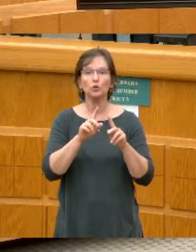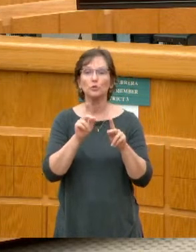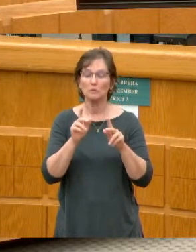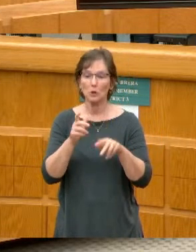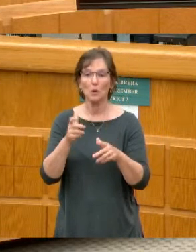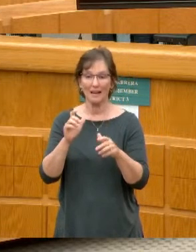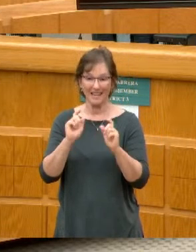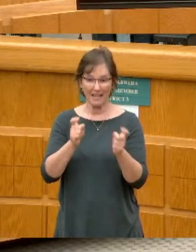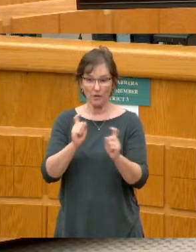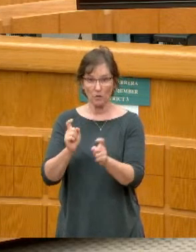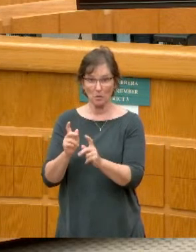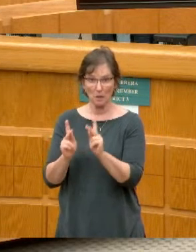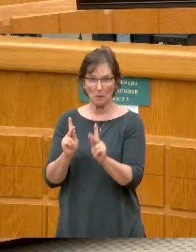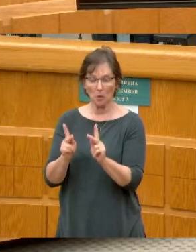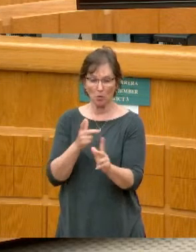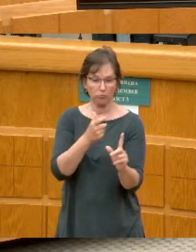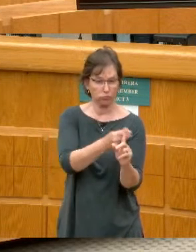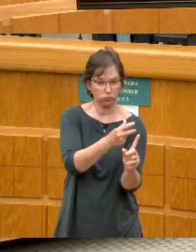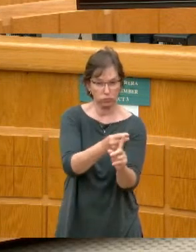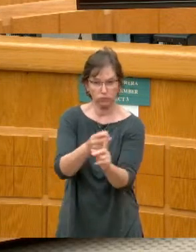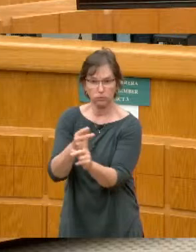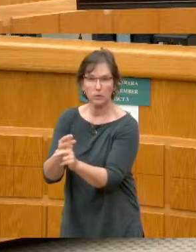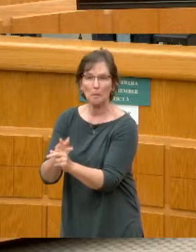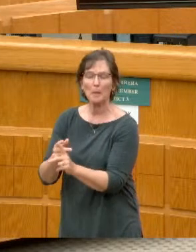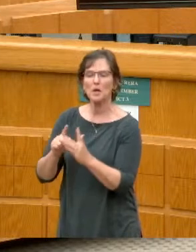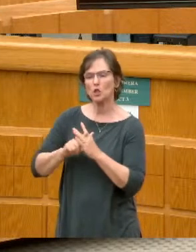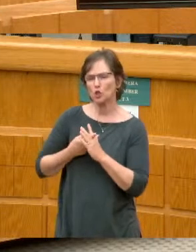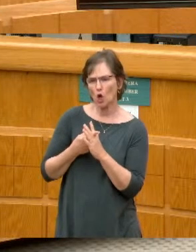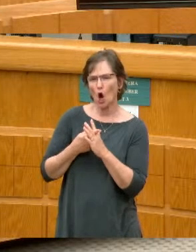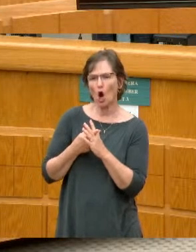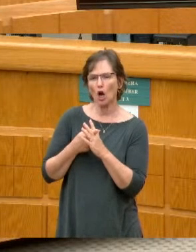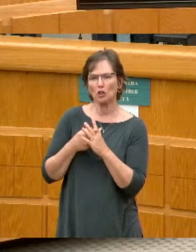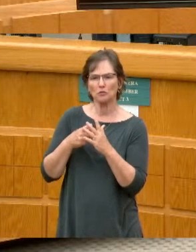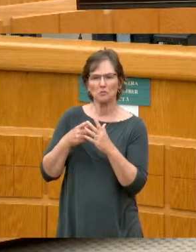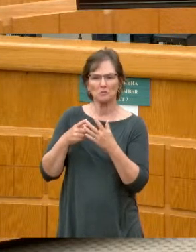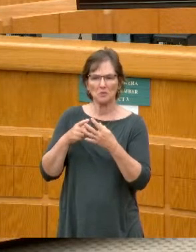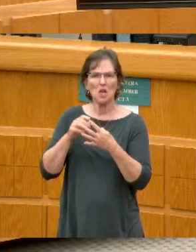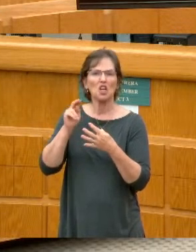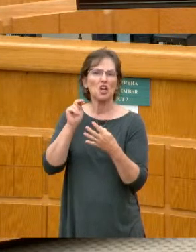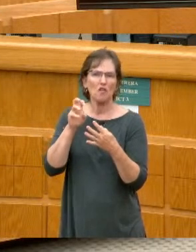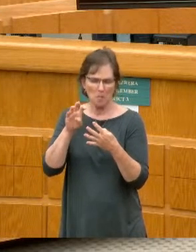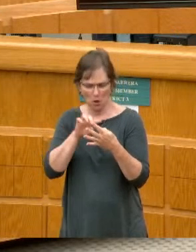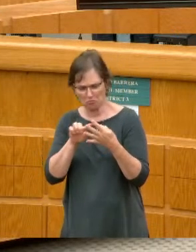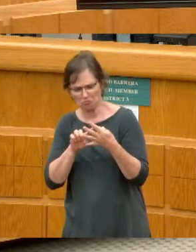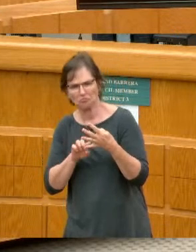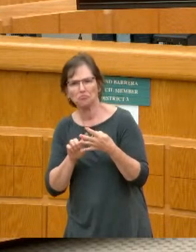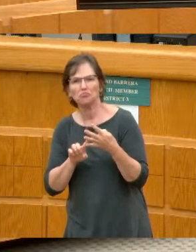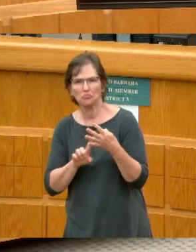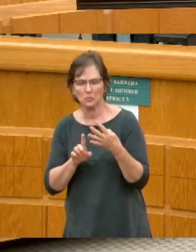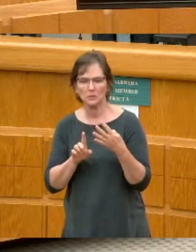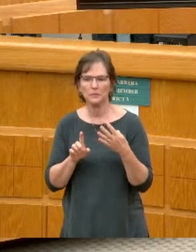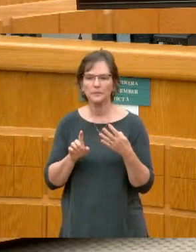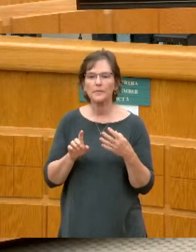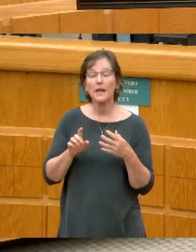in preventing COVID-19. And it's expected, again, some doses as